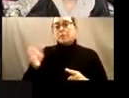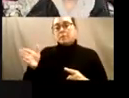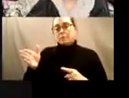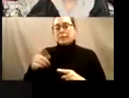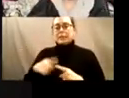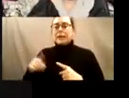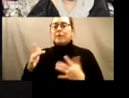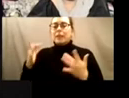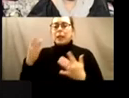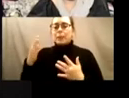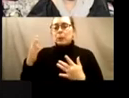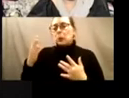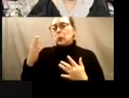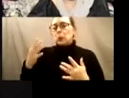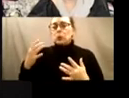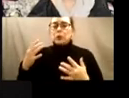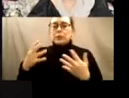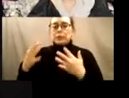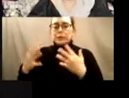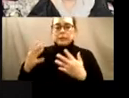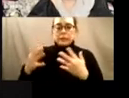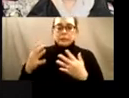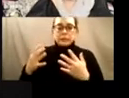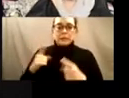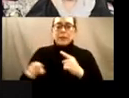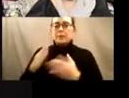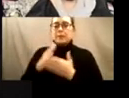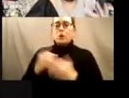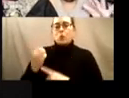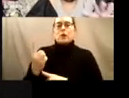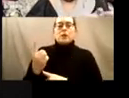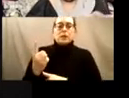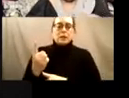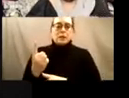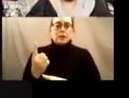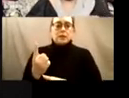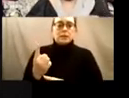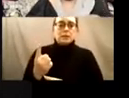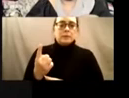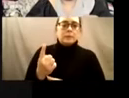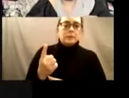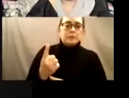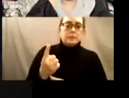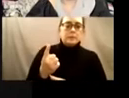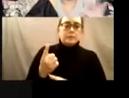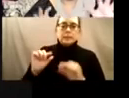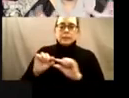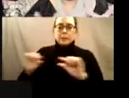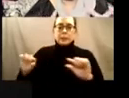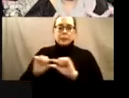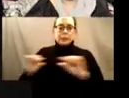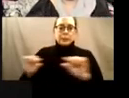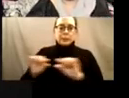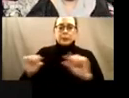teal of Tuning the Ocean, which is part 1. And then at the bottom of the green screen, it says